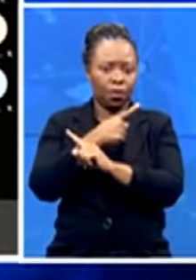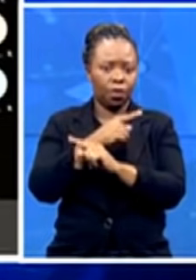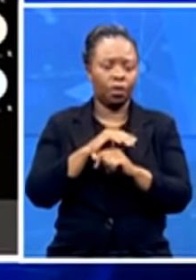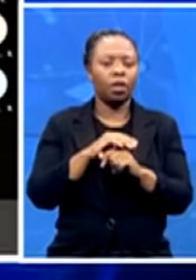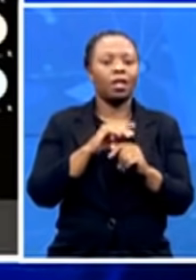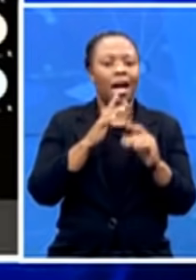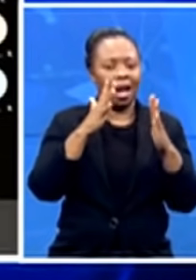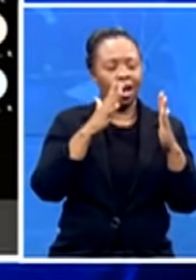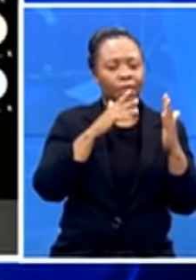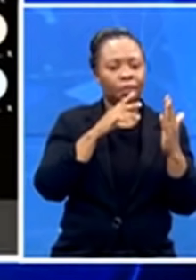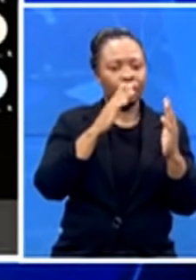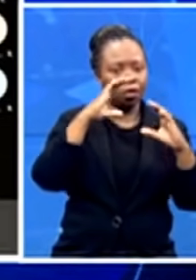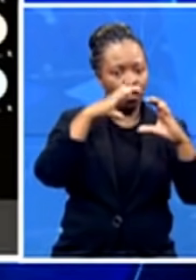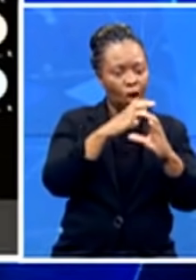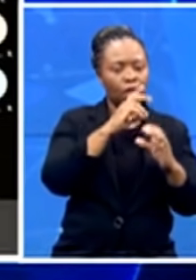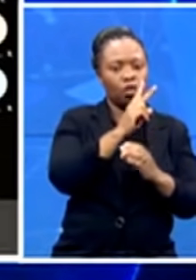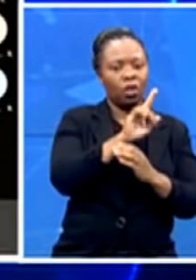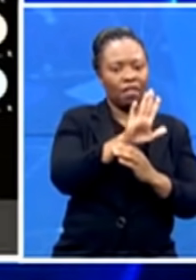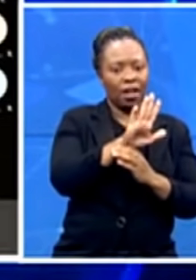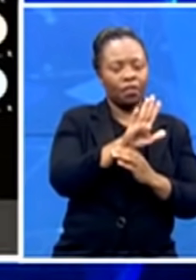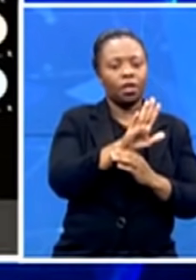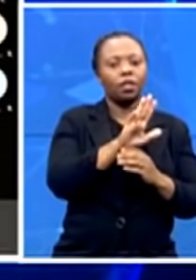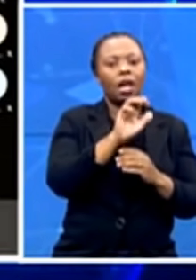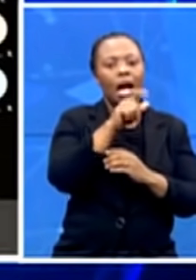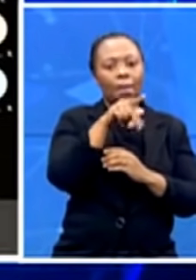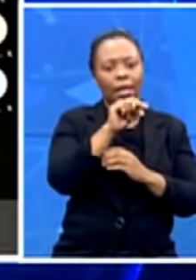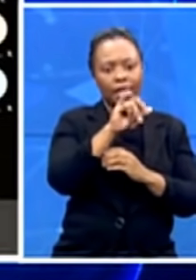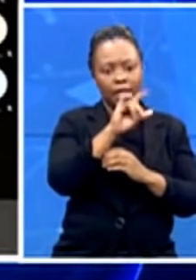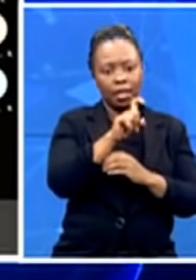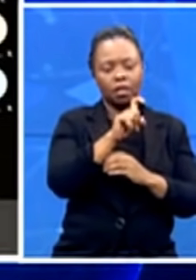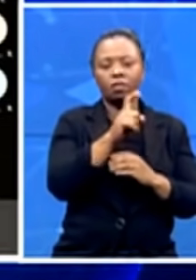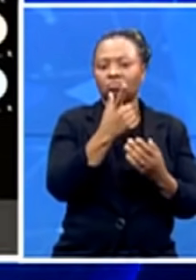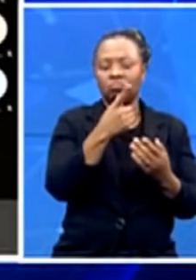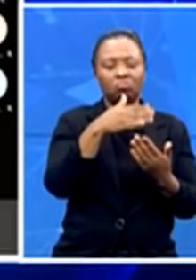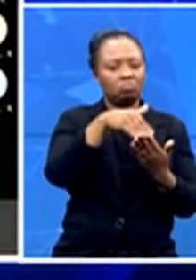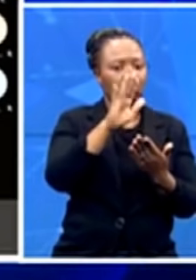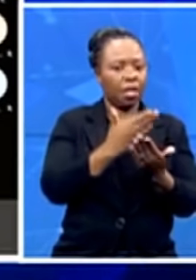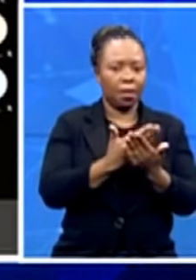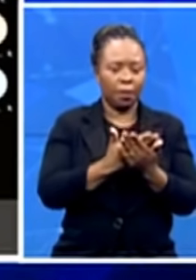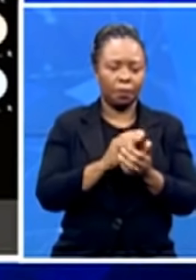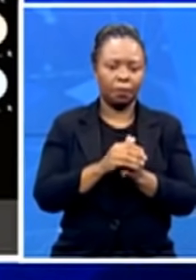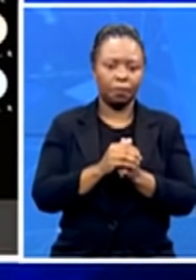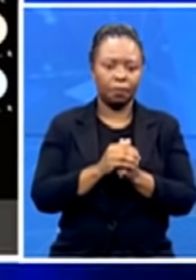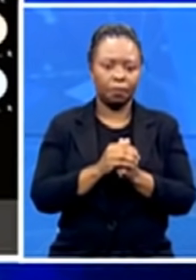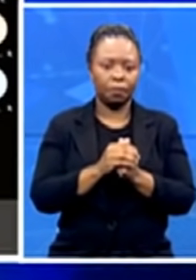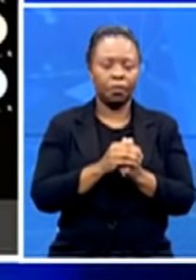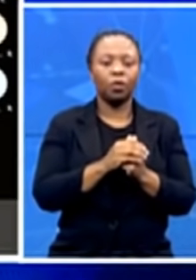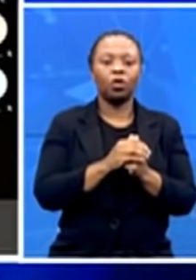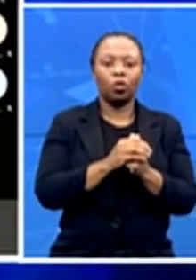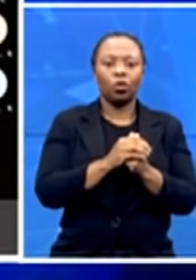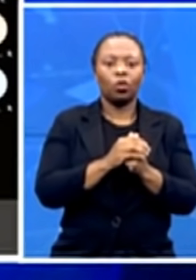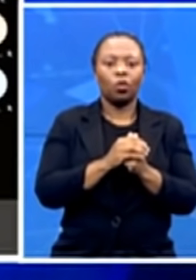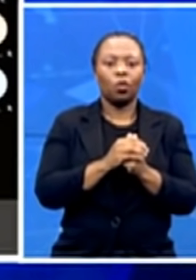Appendix 3, stands to be dismissed. That is the first line of attack. The second is